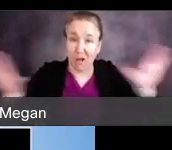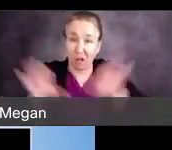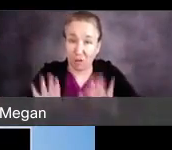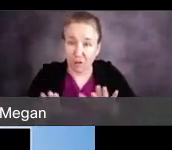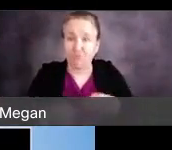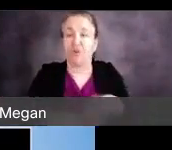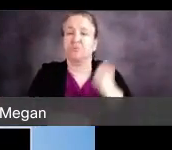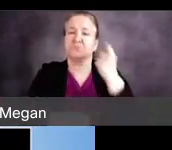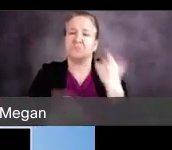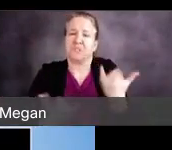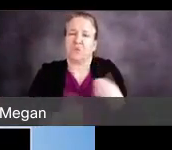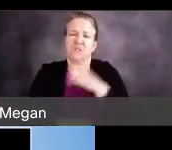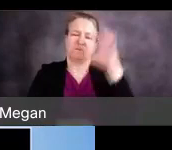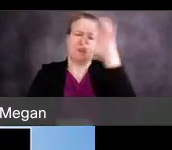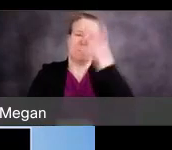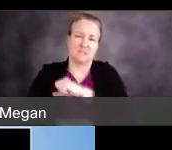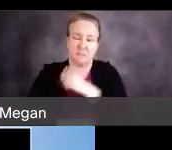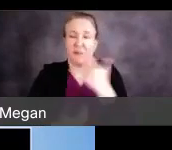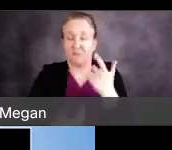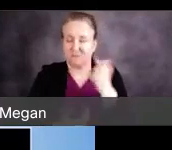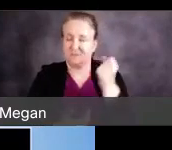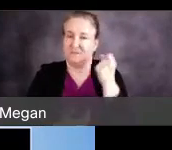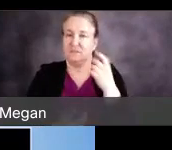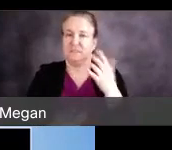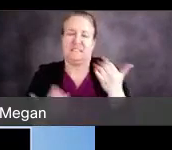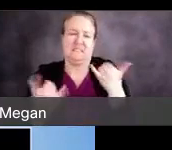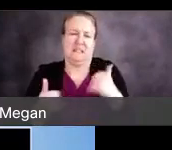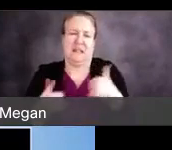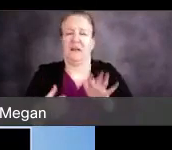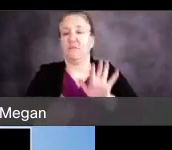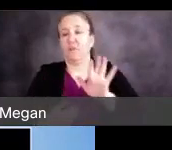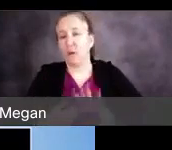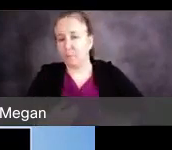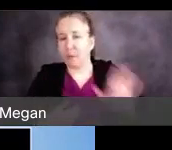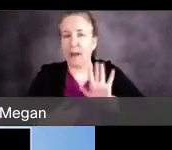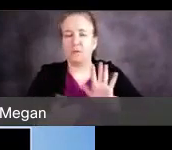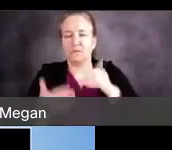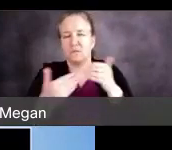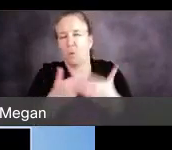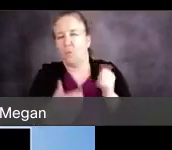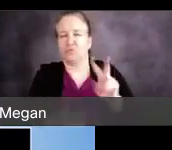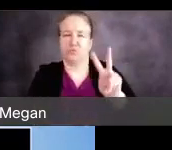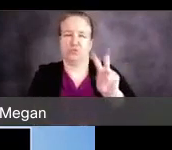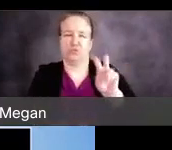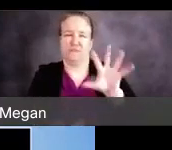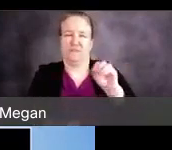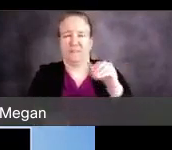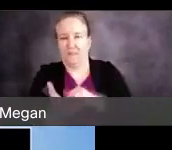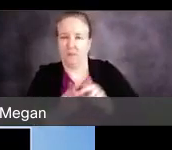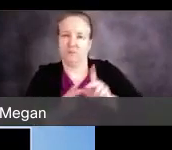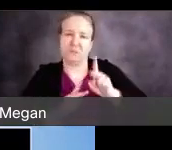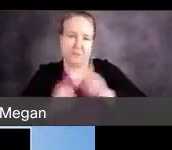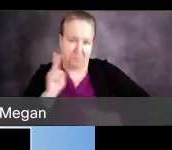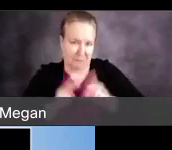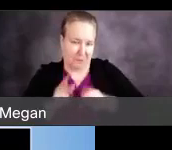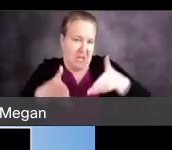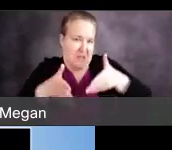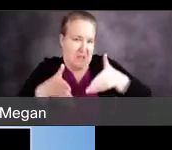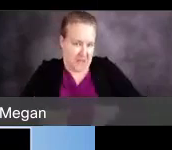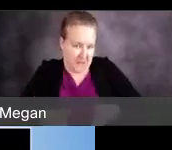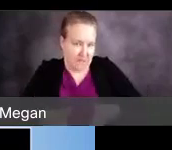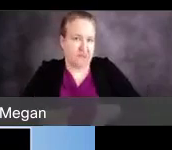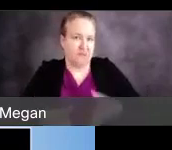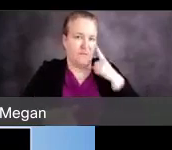now estimating that we still have about, pretty close to 250,000 people remaining in that